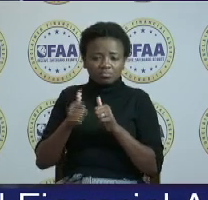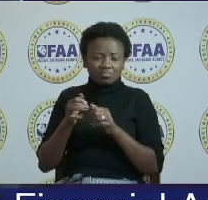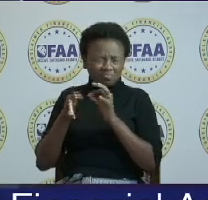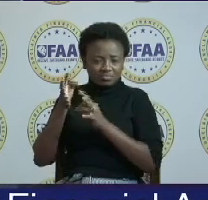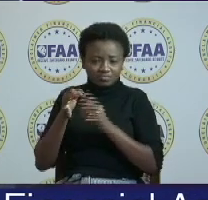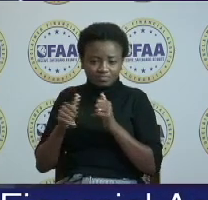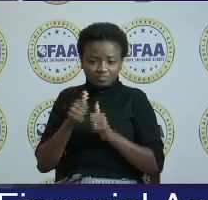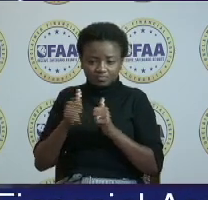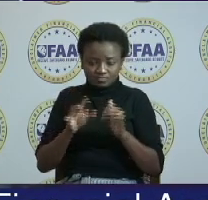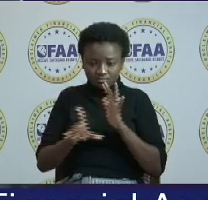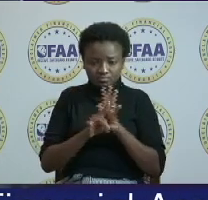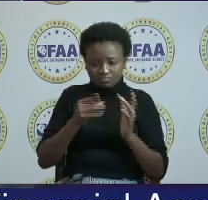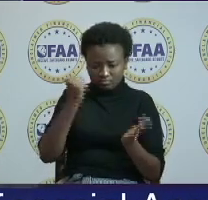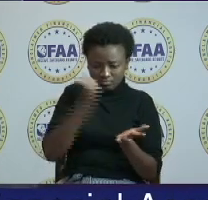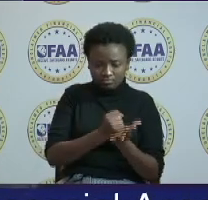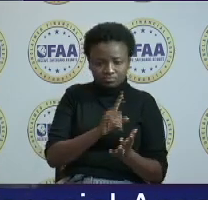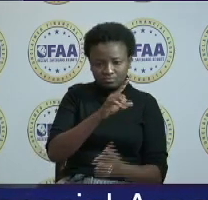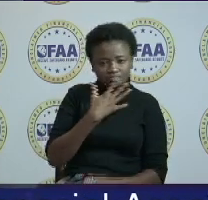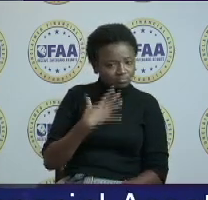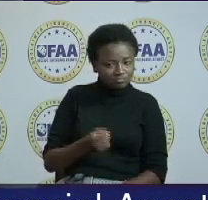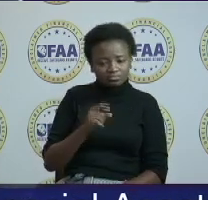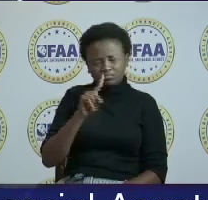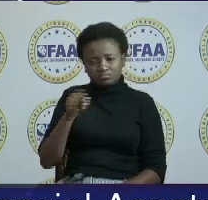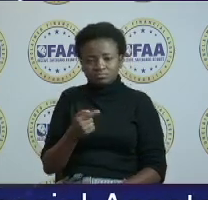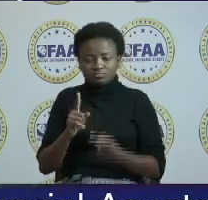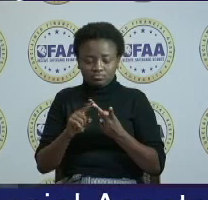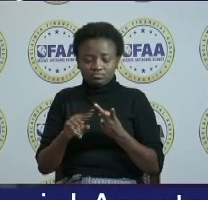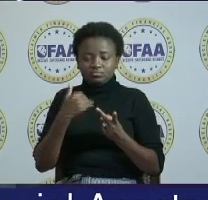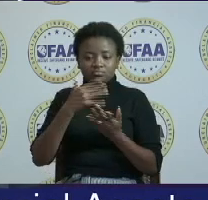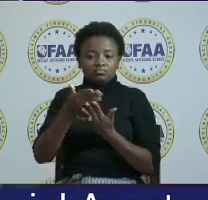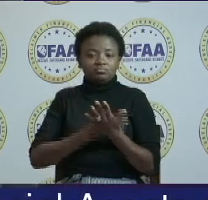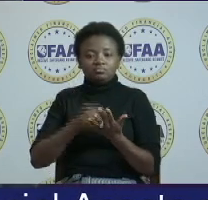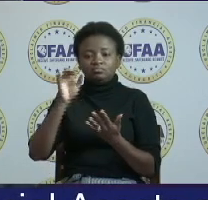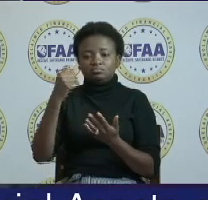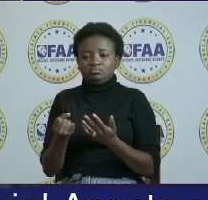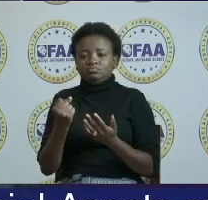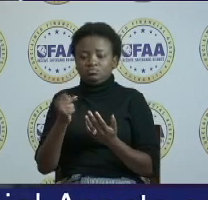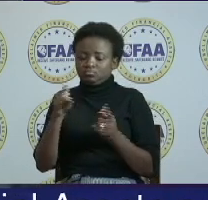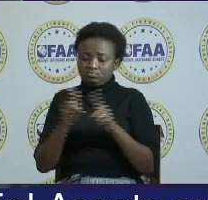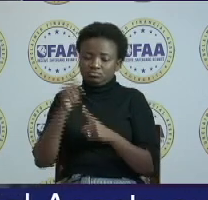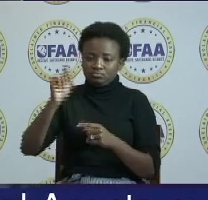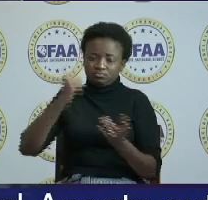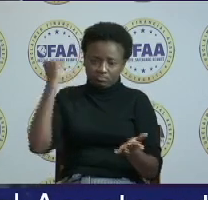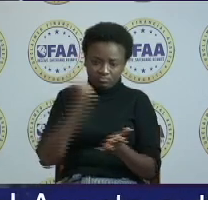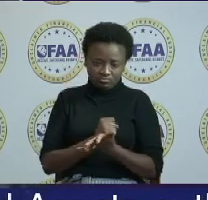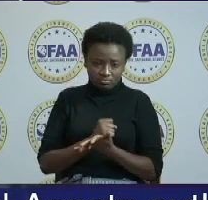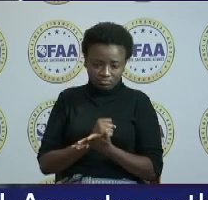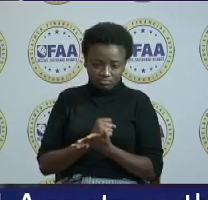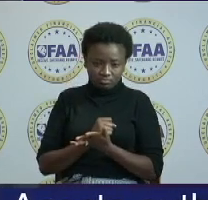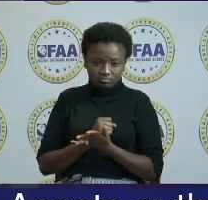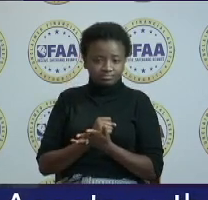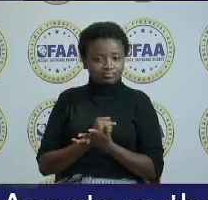between 500 to 1,000. You have another form 5, which is indemnity. Again, that form has to be stamped. It calls for